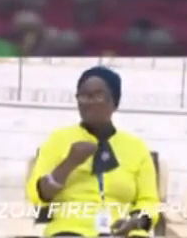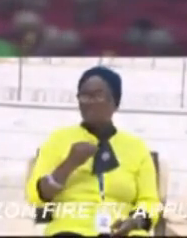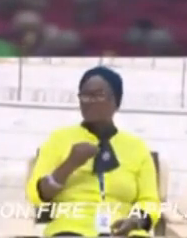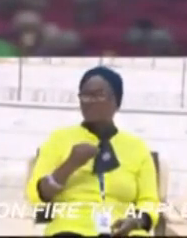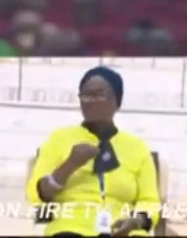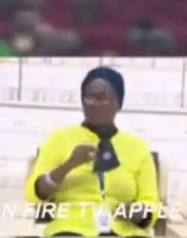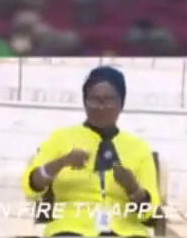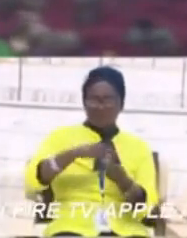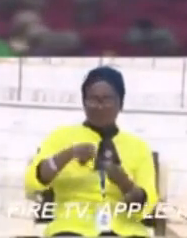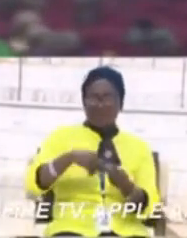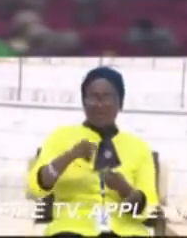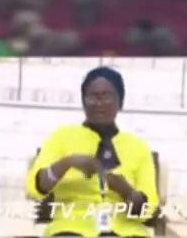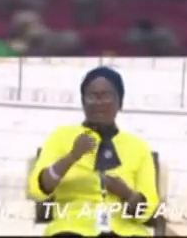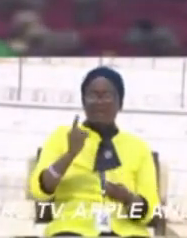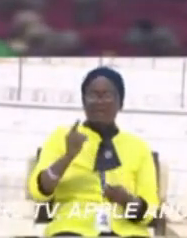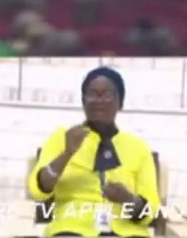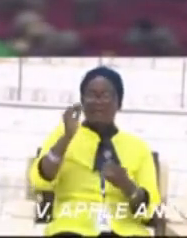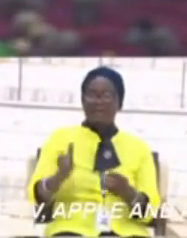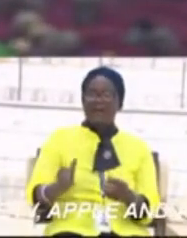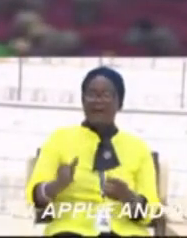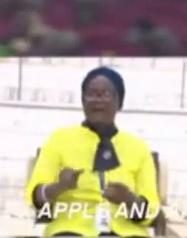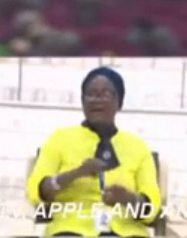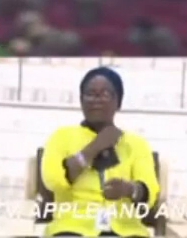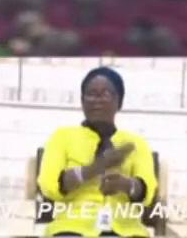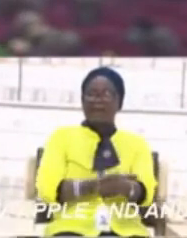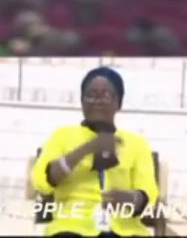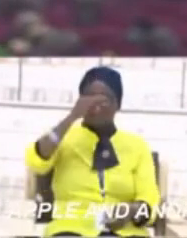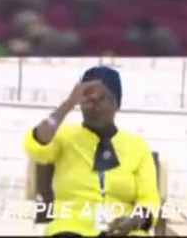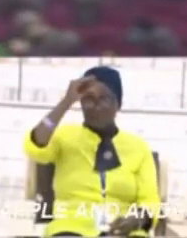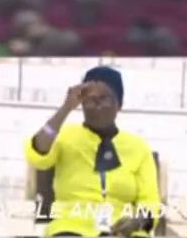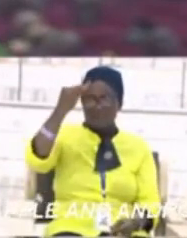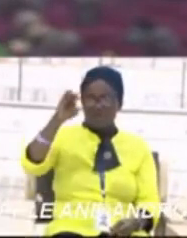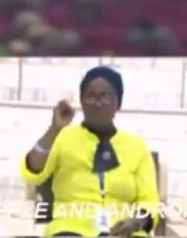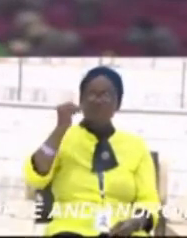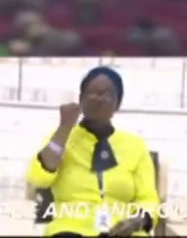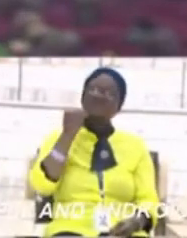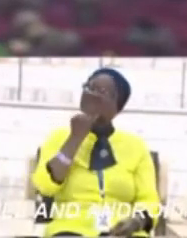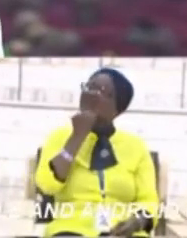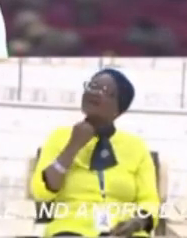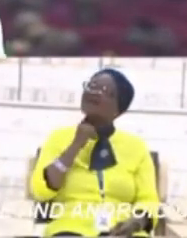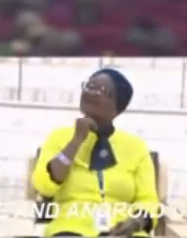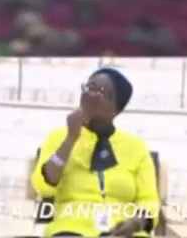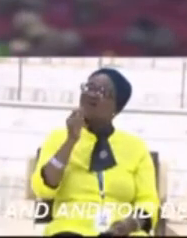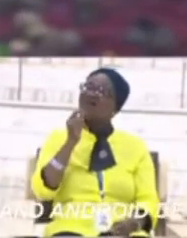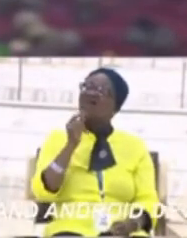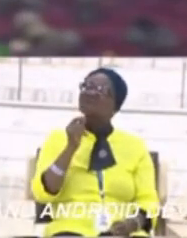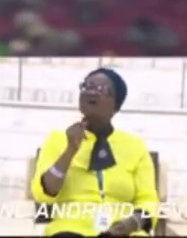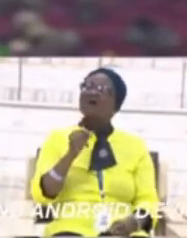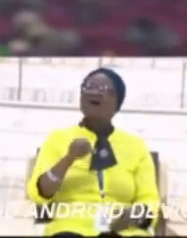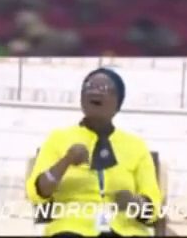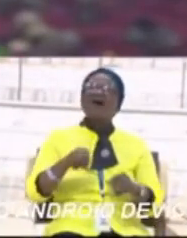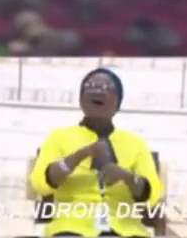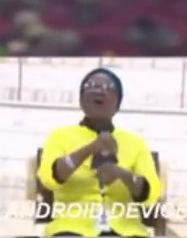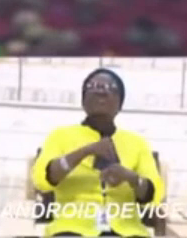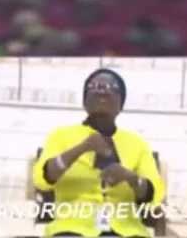surrounded by mighty men of Israel. Not ordinary soldiers, mighty